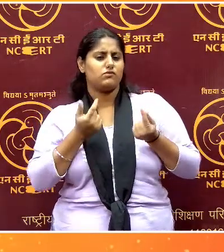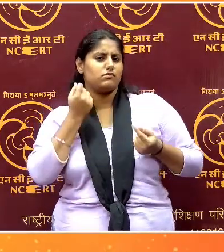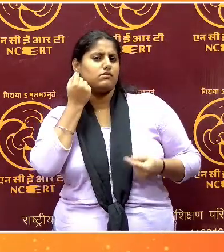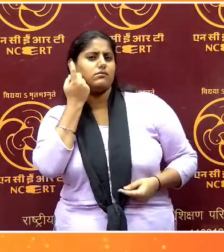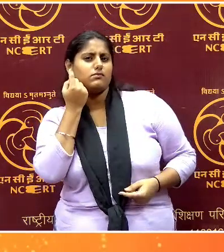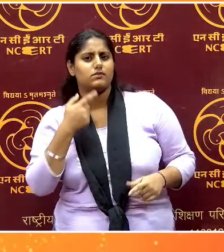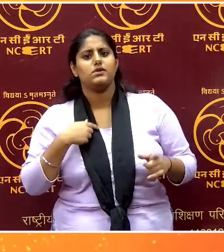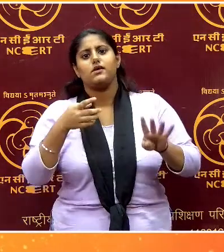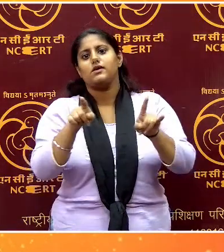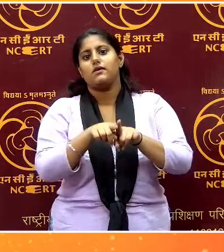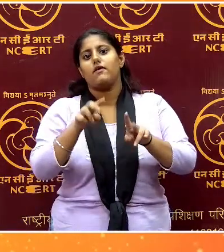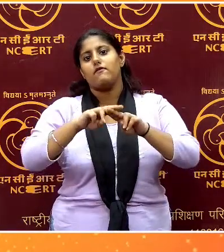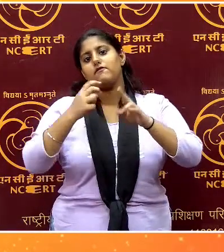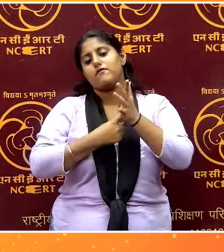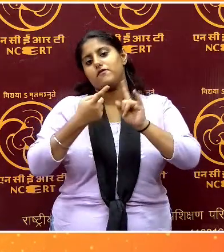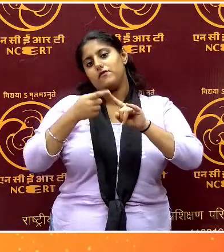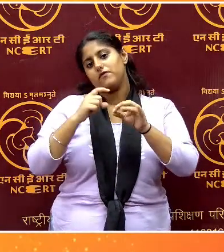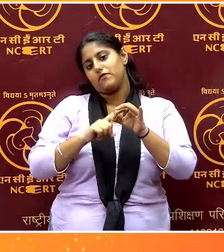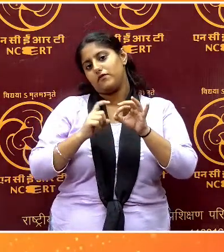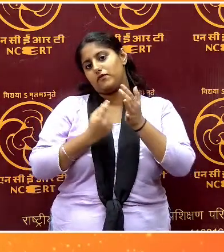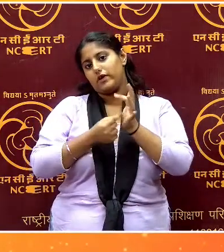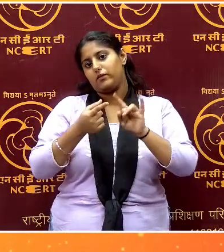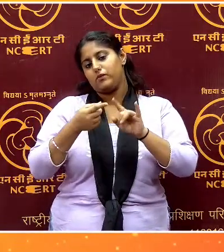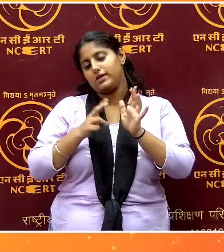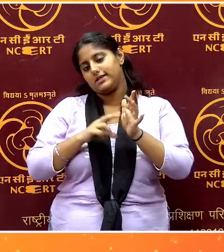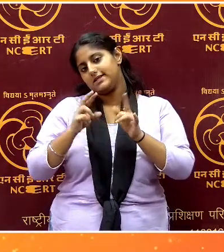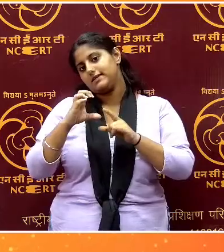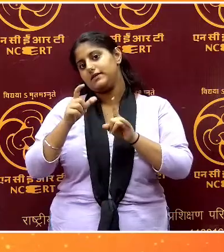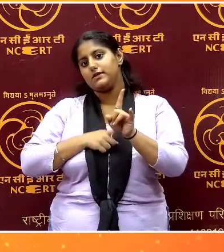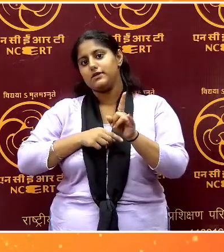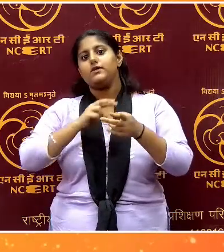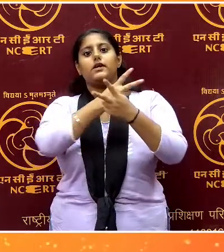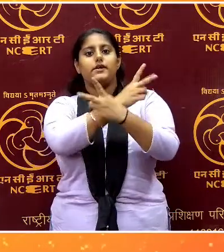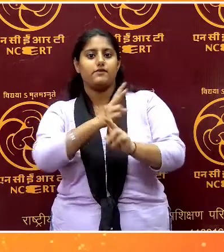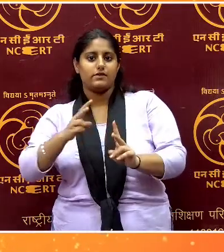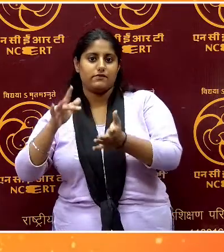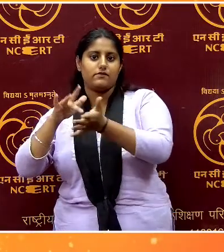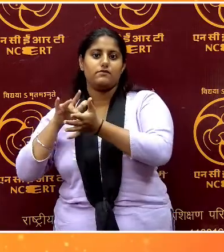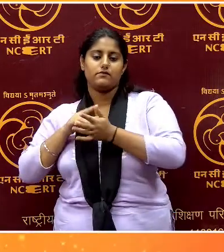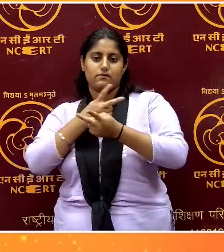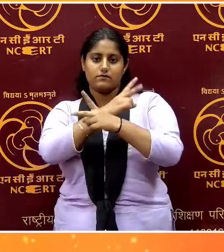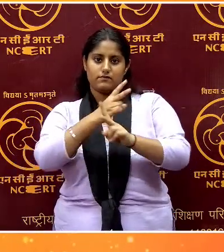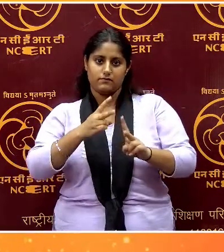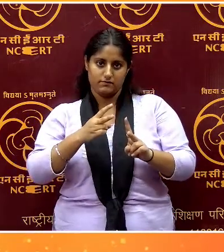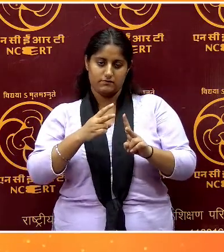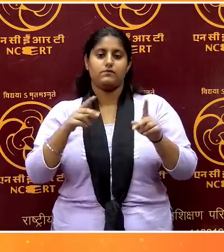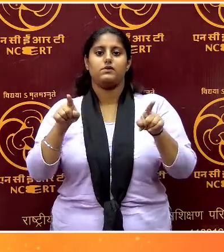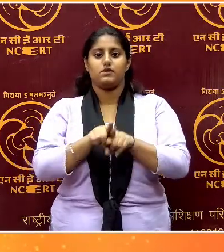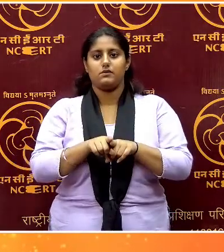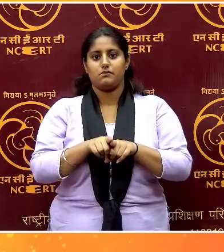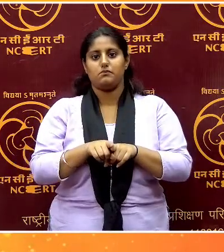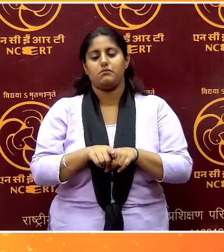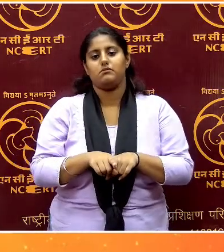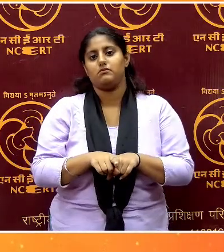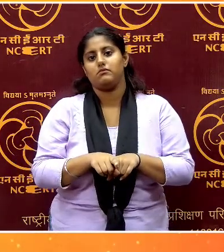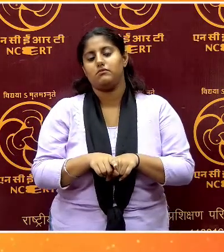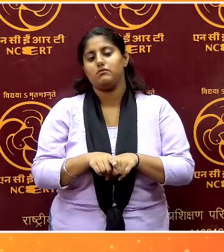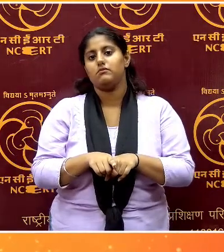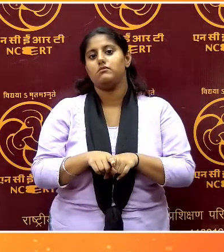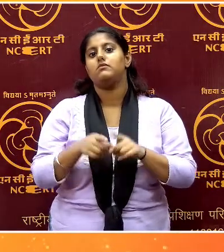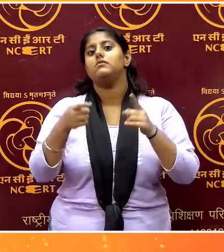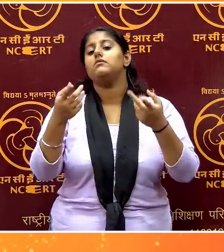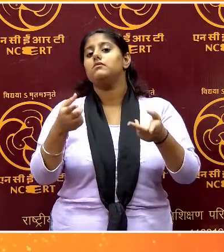the frequencies of the different categories. For example, cricket, hockey, etc. and